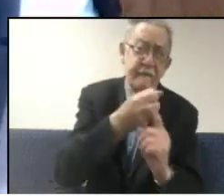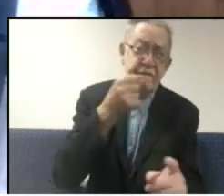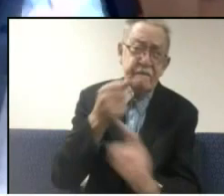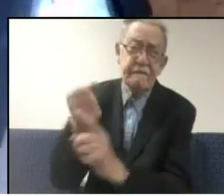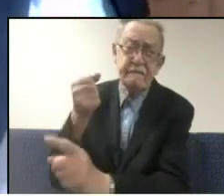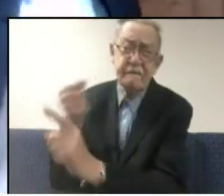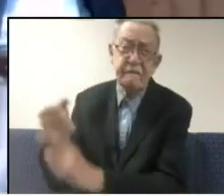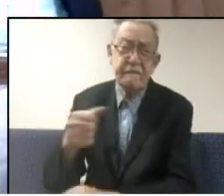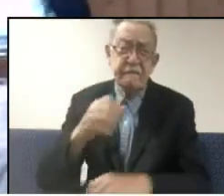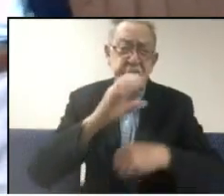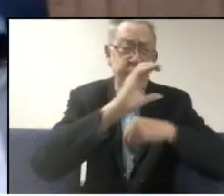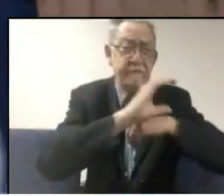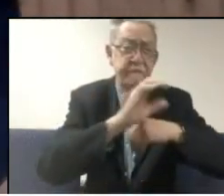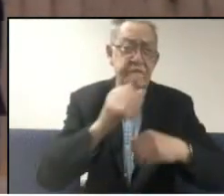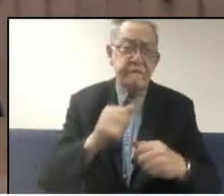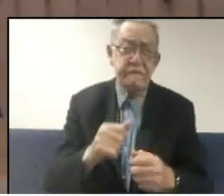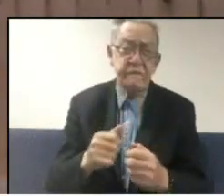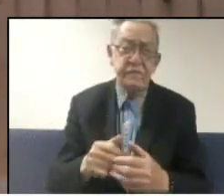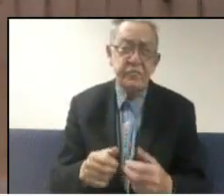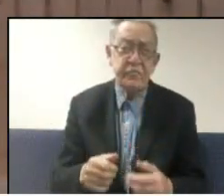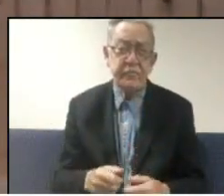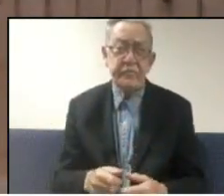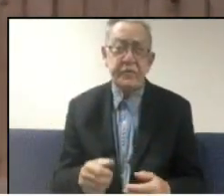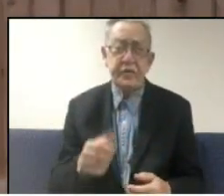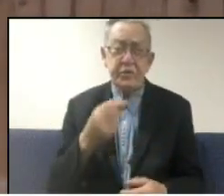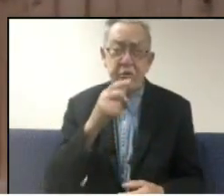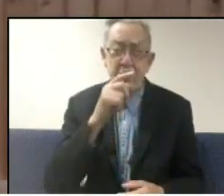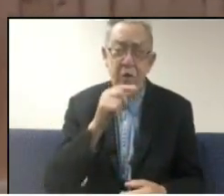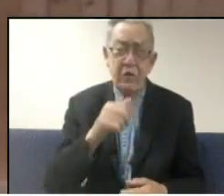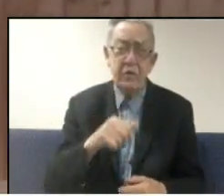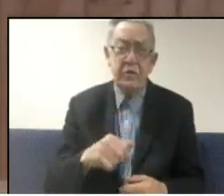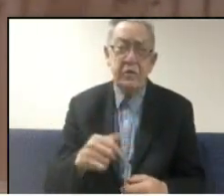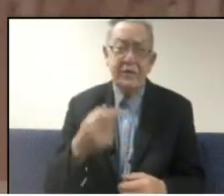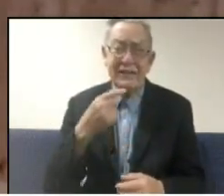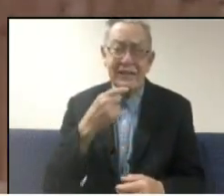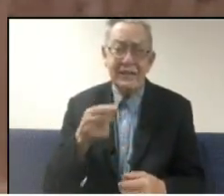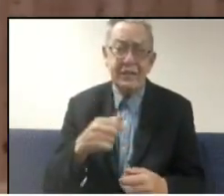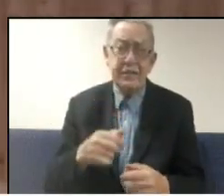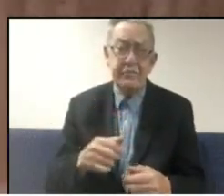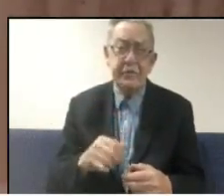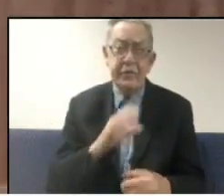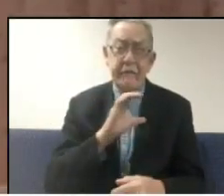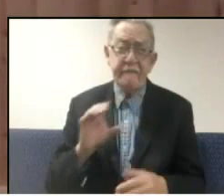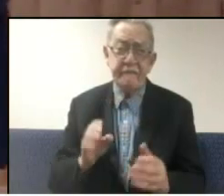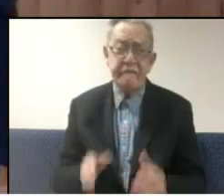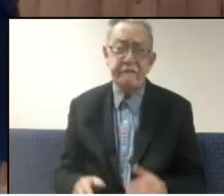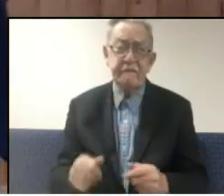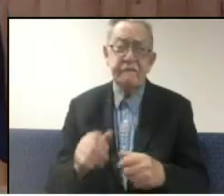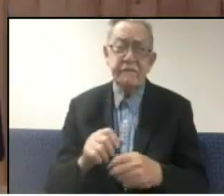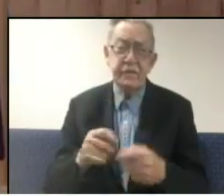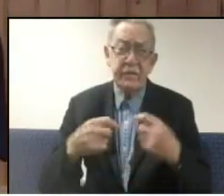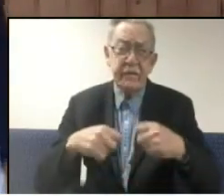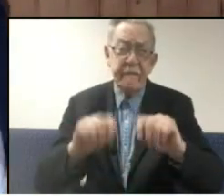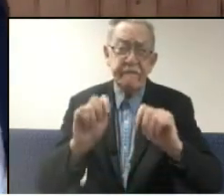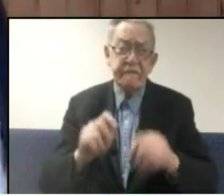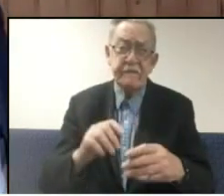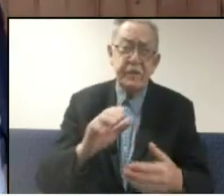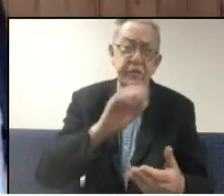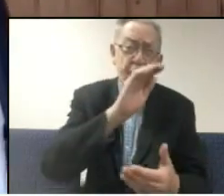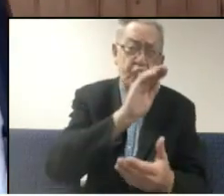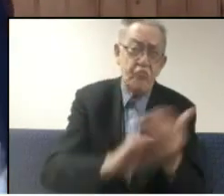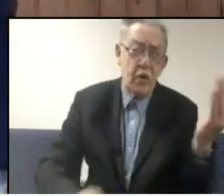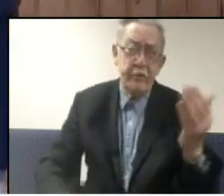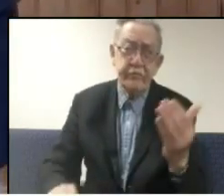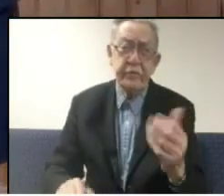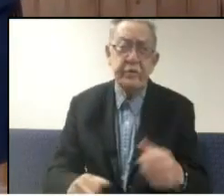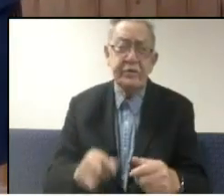to imprison those who claim to be Christians, to just try to wipe this out. That's how zealous he was. He doesn't have a